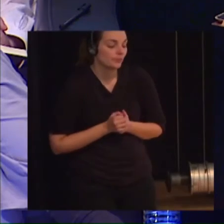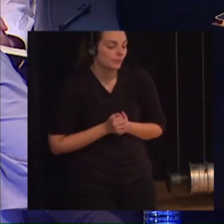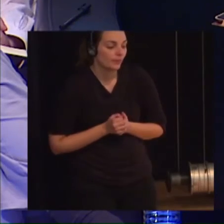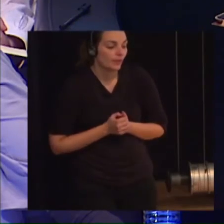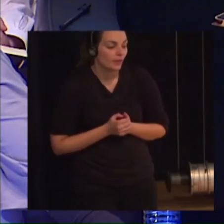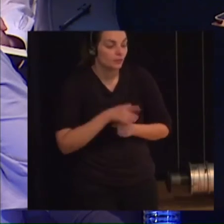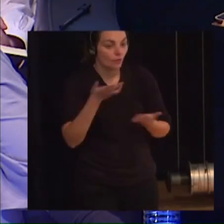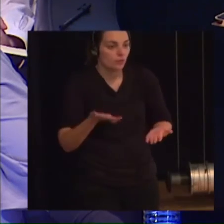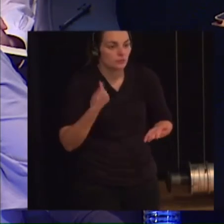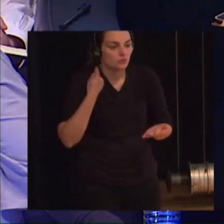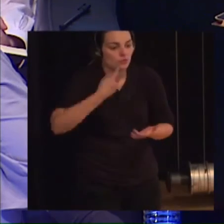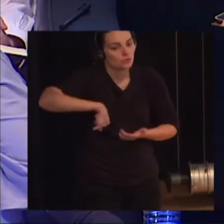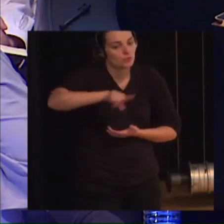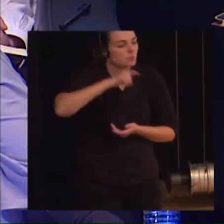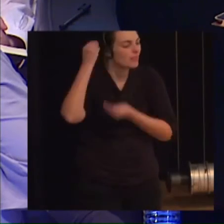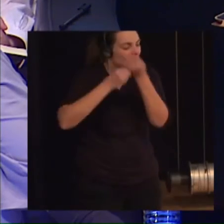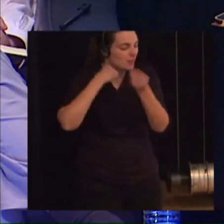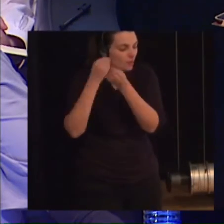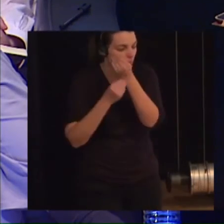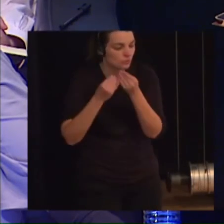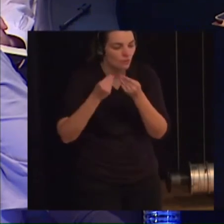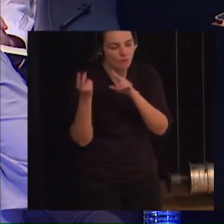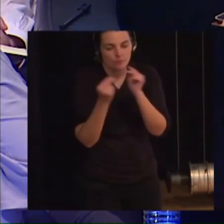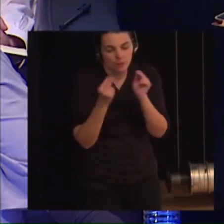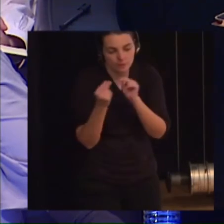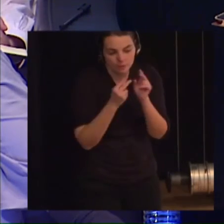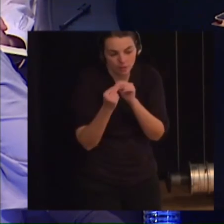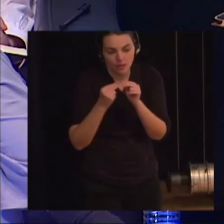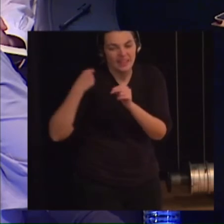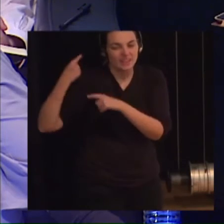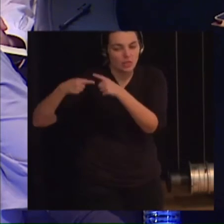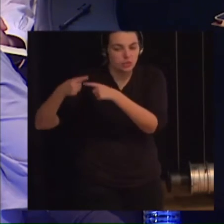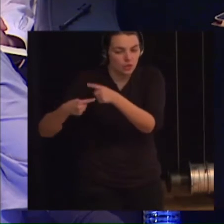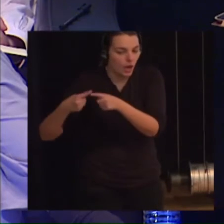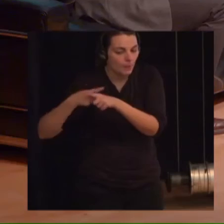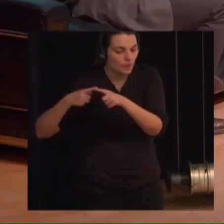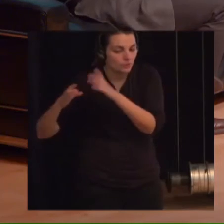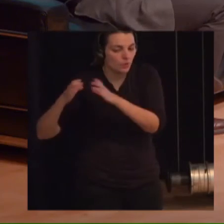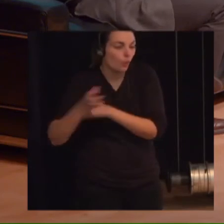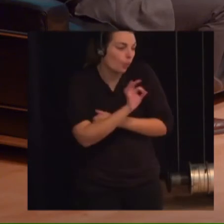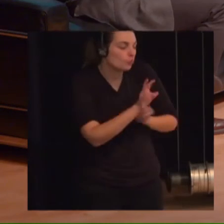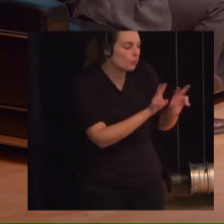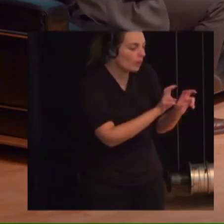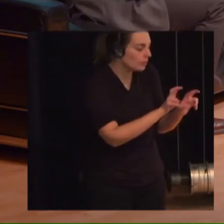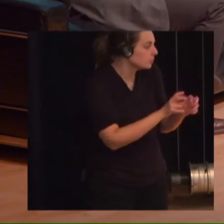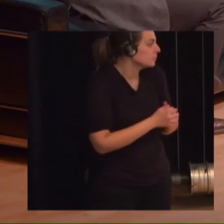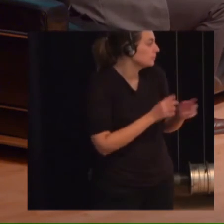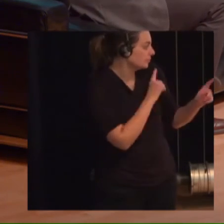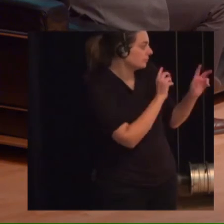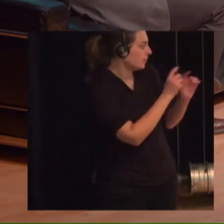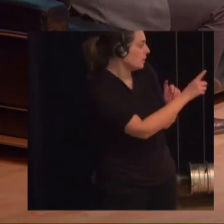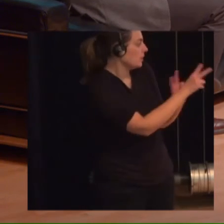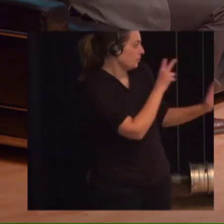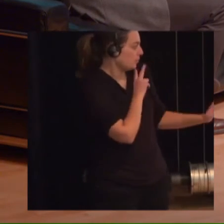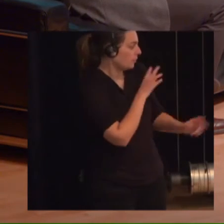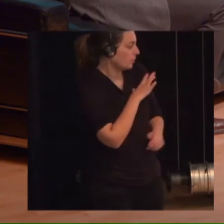happen because of traditional media or influencers or yeah. Thank you. Sarah, very briefly, yes. And I don't know, Charles, if you want to close, because now